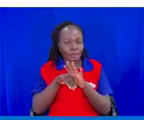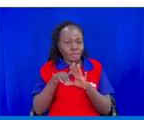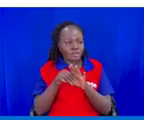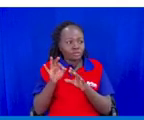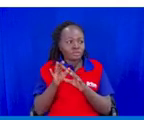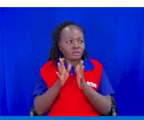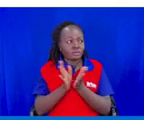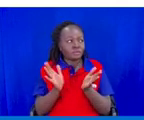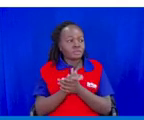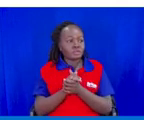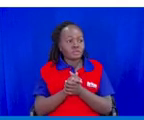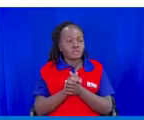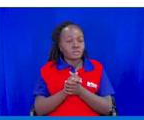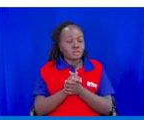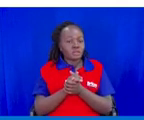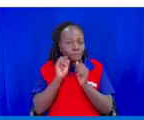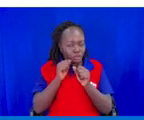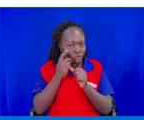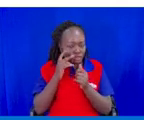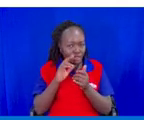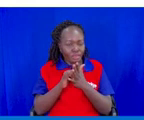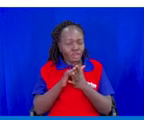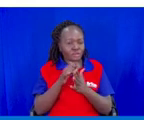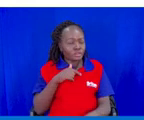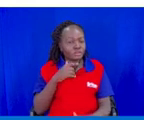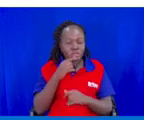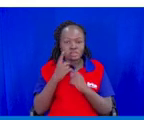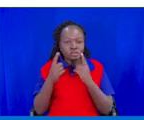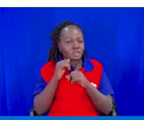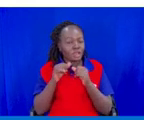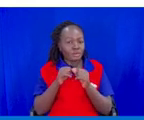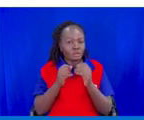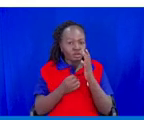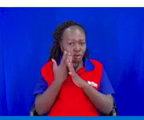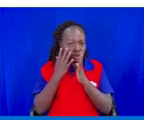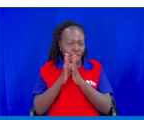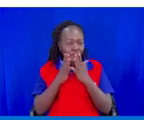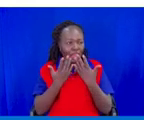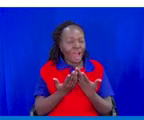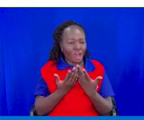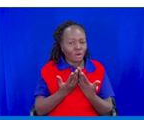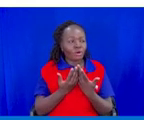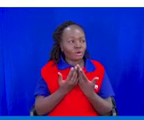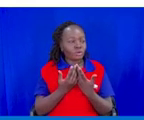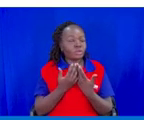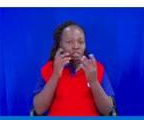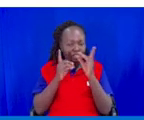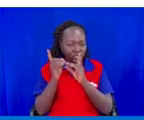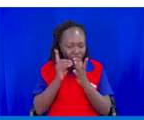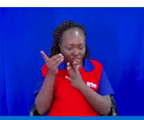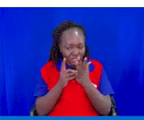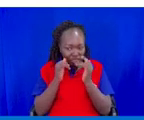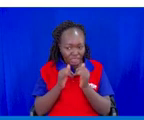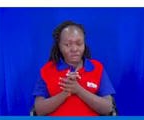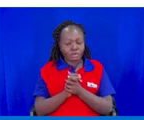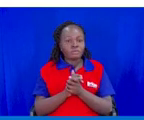our research pieces over the past year speaking to developments and trends and the line of travel that we then see coming through